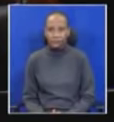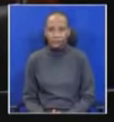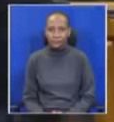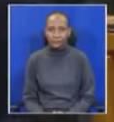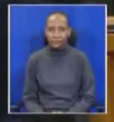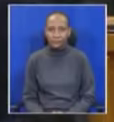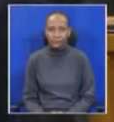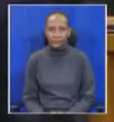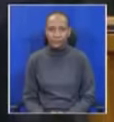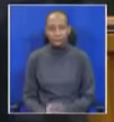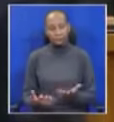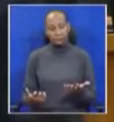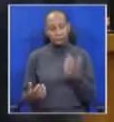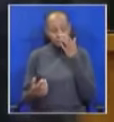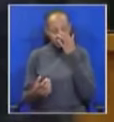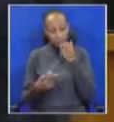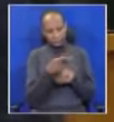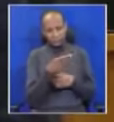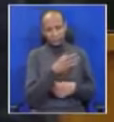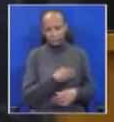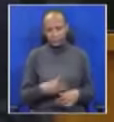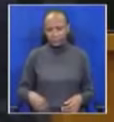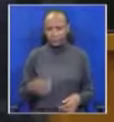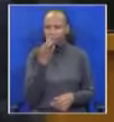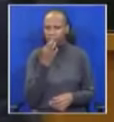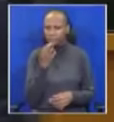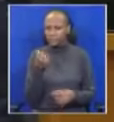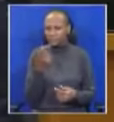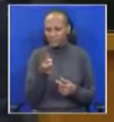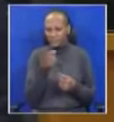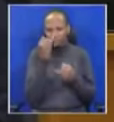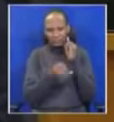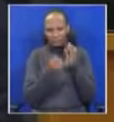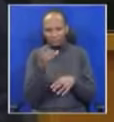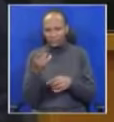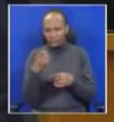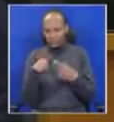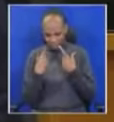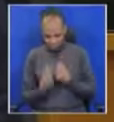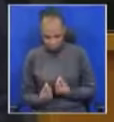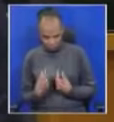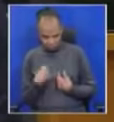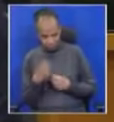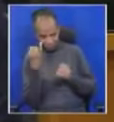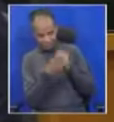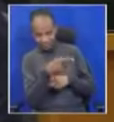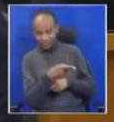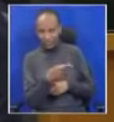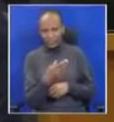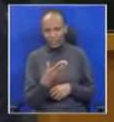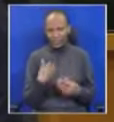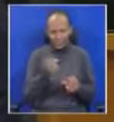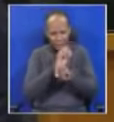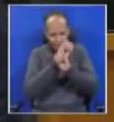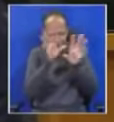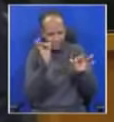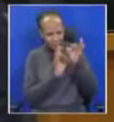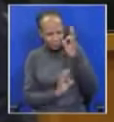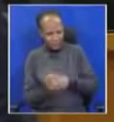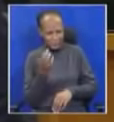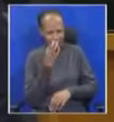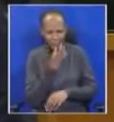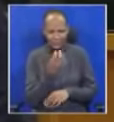The President said that I'd used expletives against him. This is casting a deep aspersion on me, and I would ask him to please clarify what